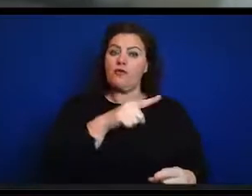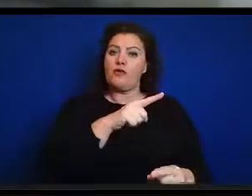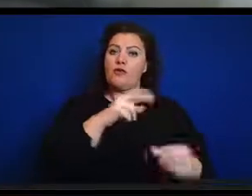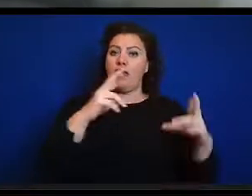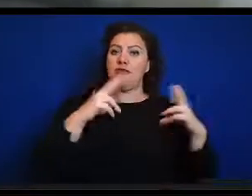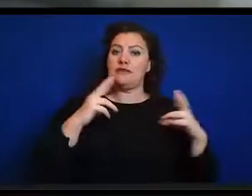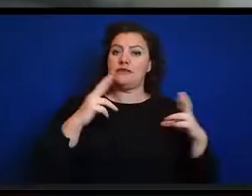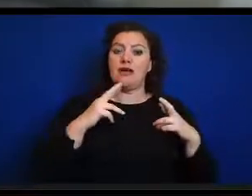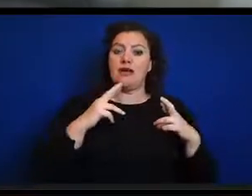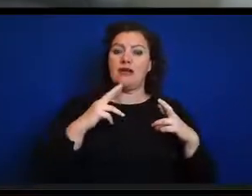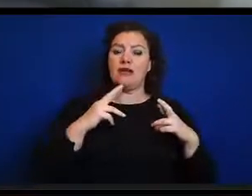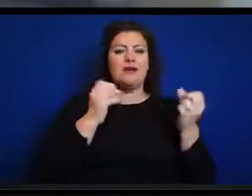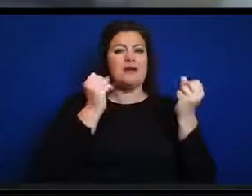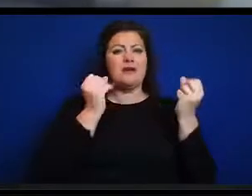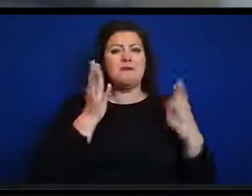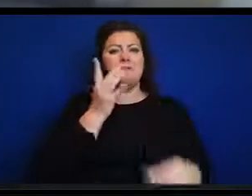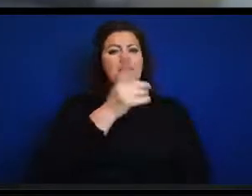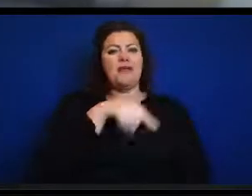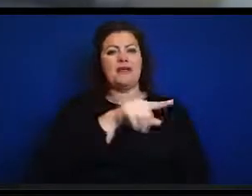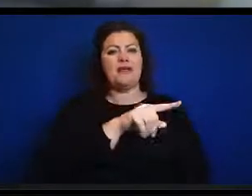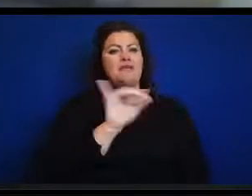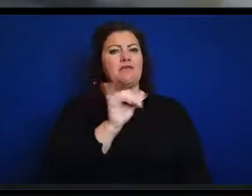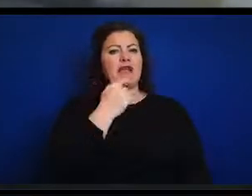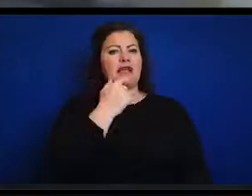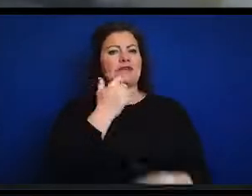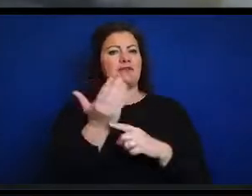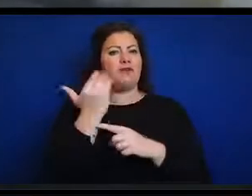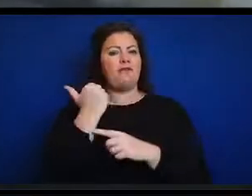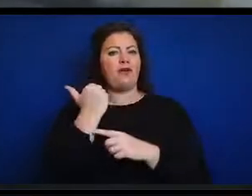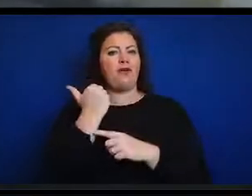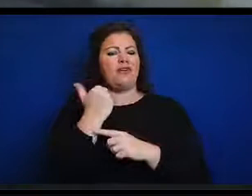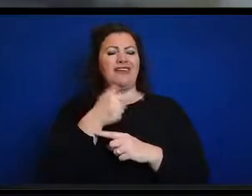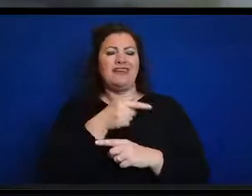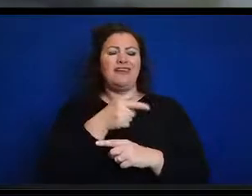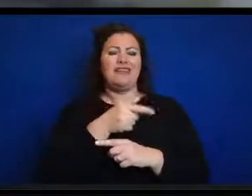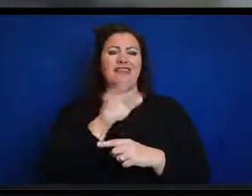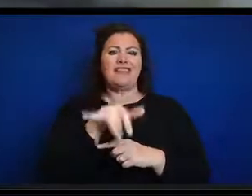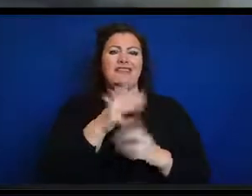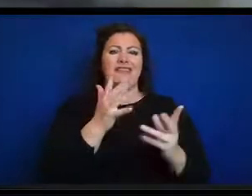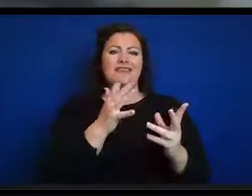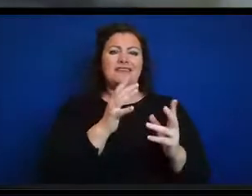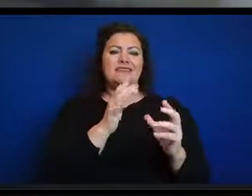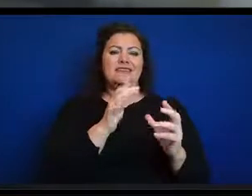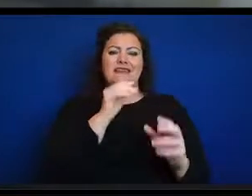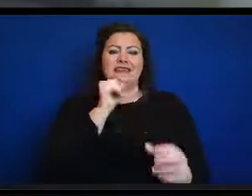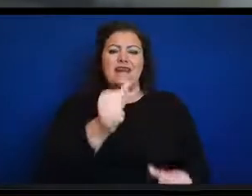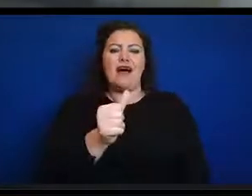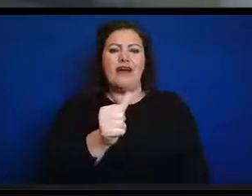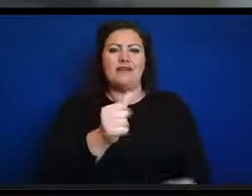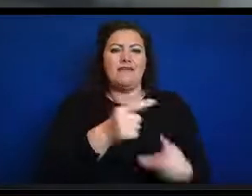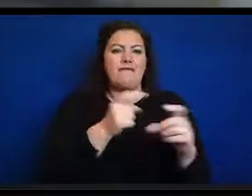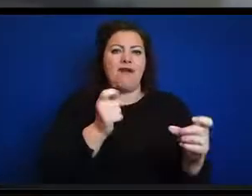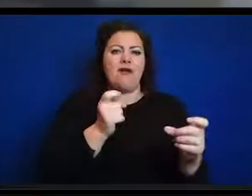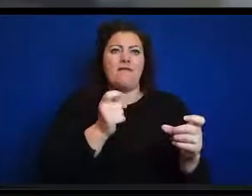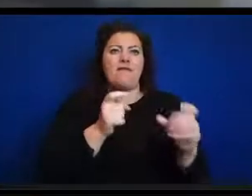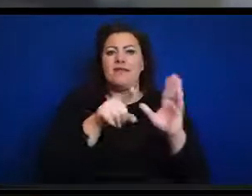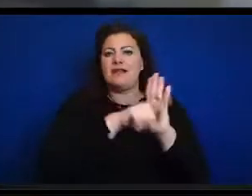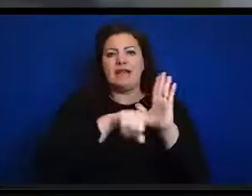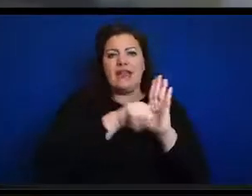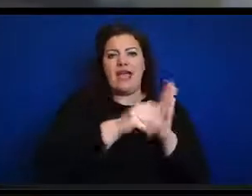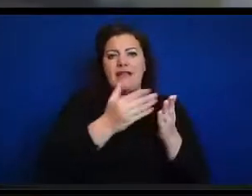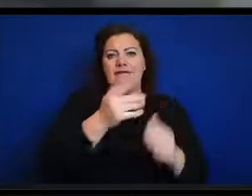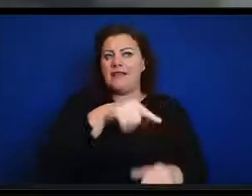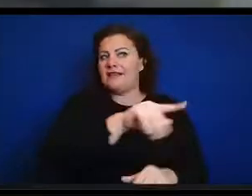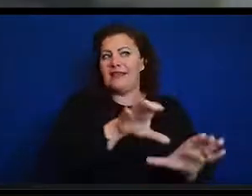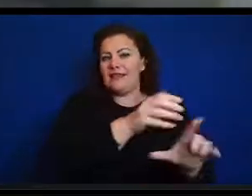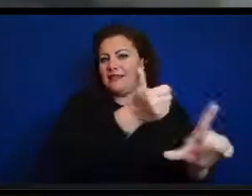retire. Many of them, as I said earlier, this is nothing due to any negative things that they did